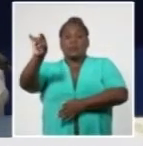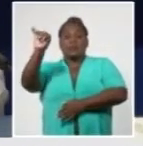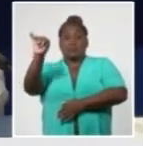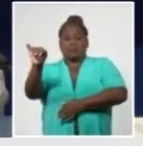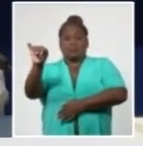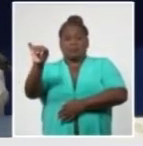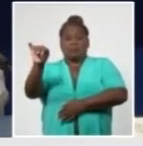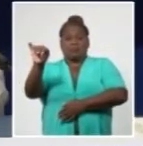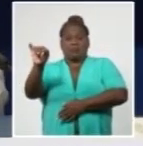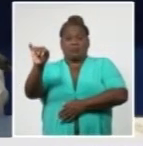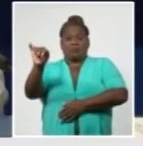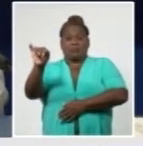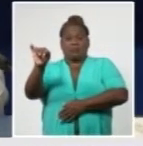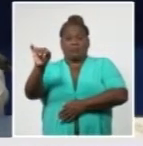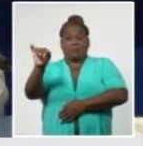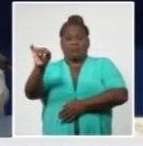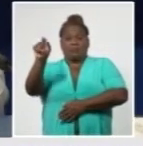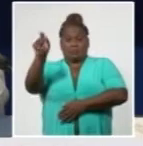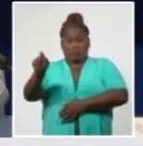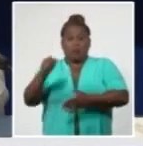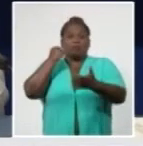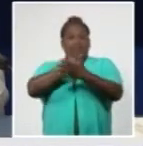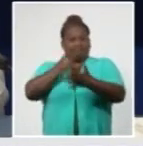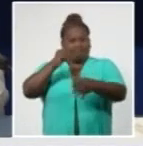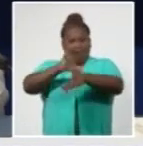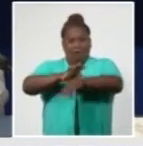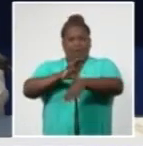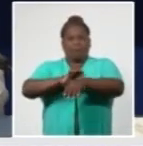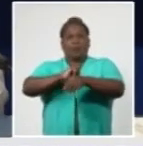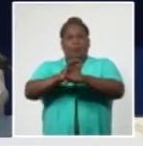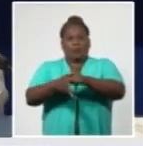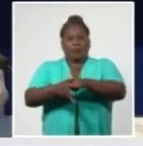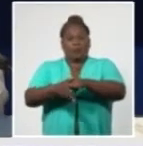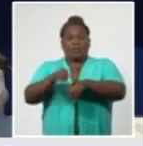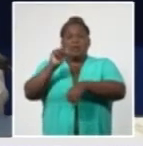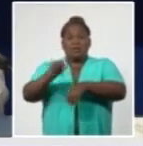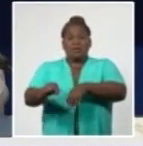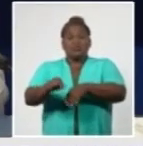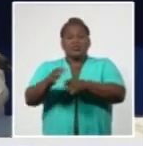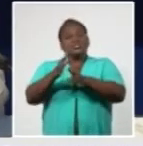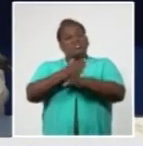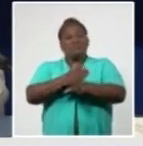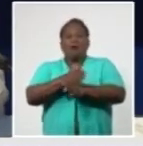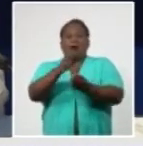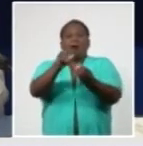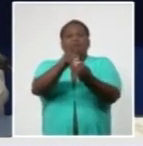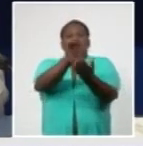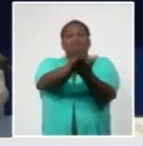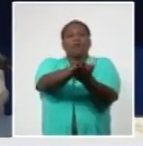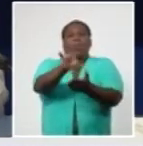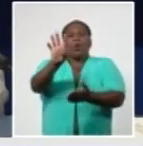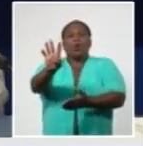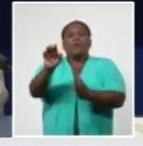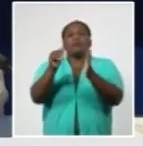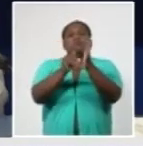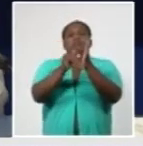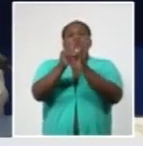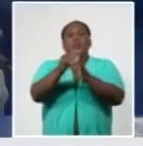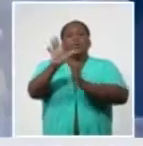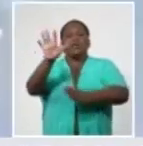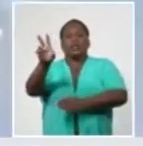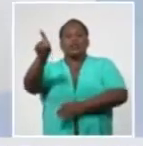97,196 cases yesterday for a cumulative of